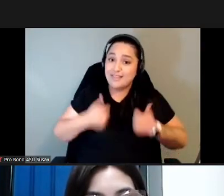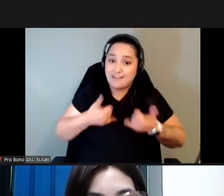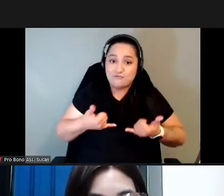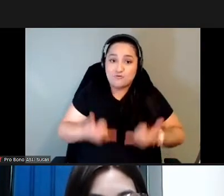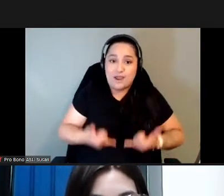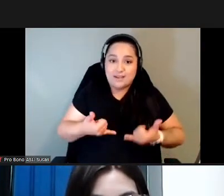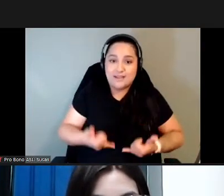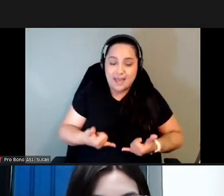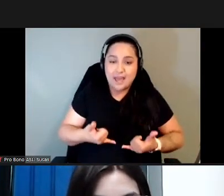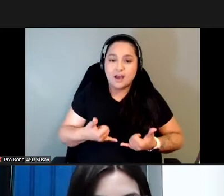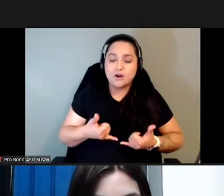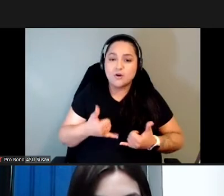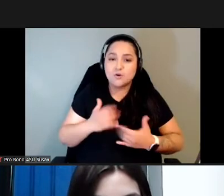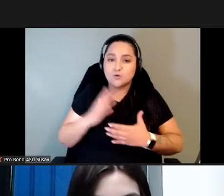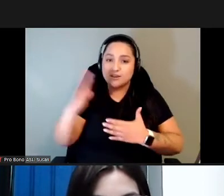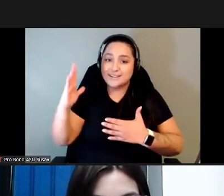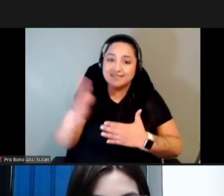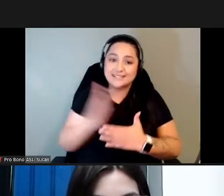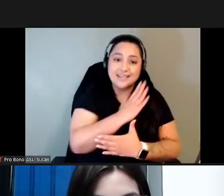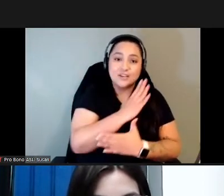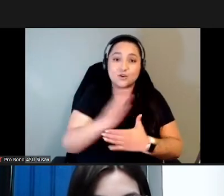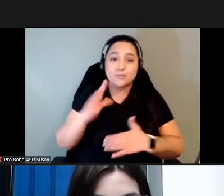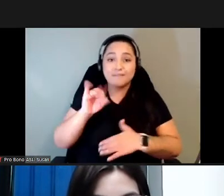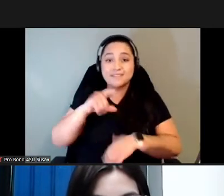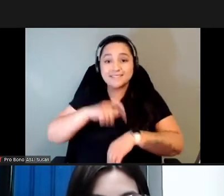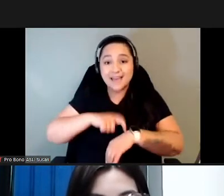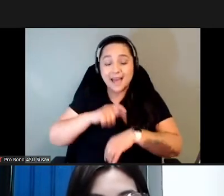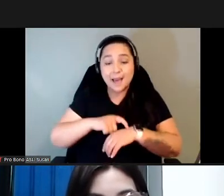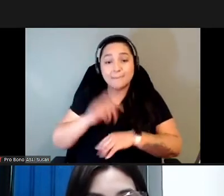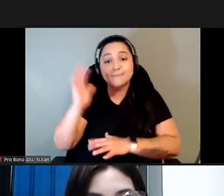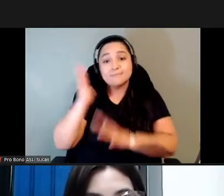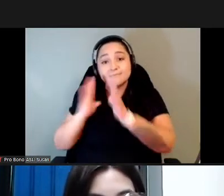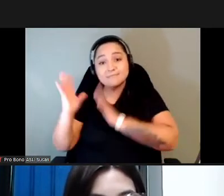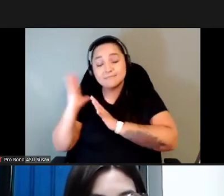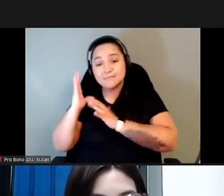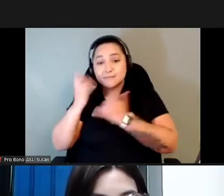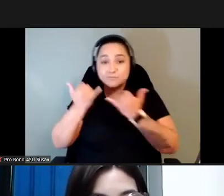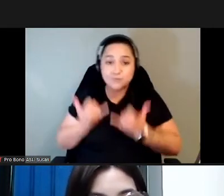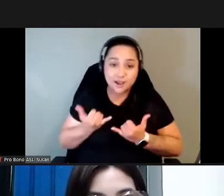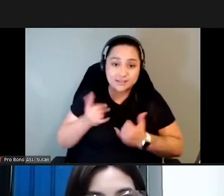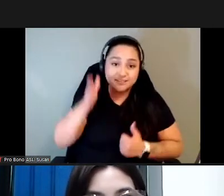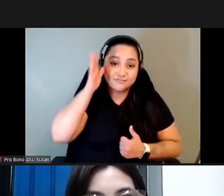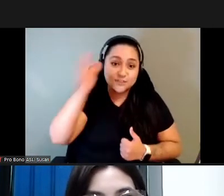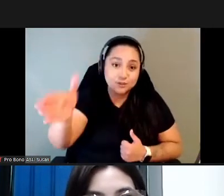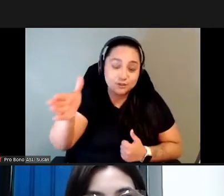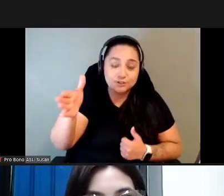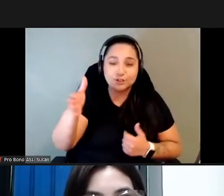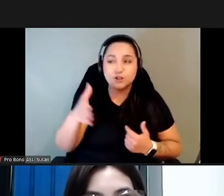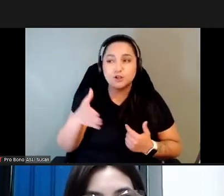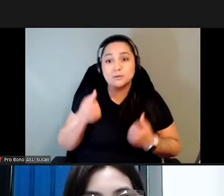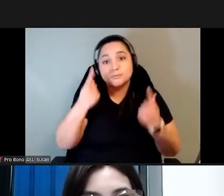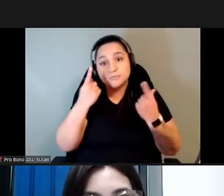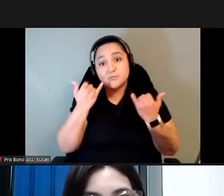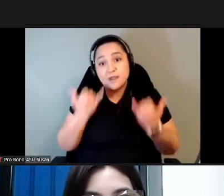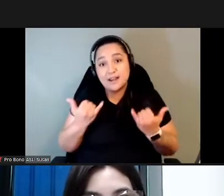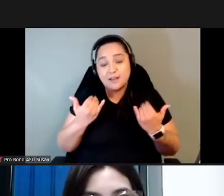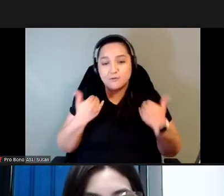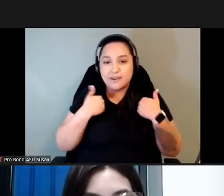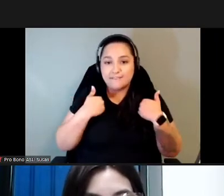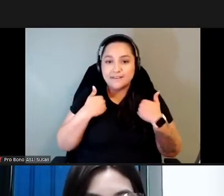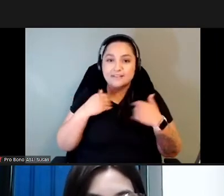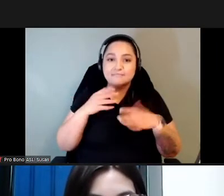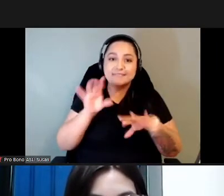present, and the future during this decline of the Anthropocene amidst climate disaster,